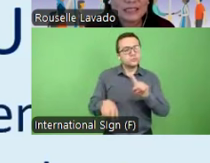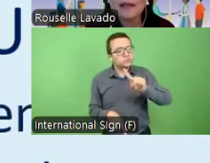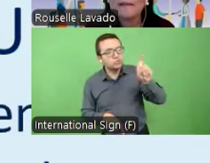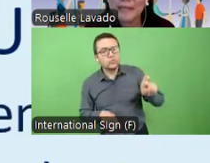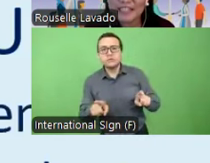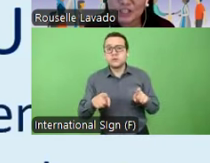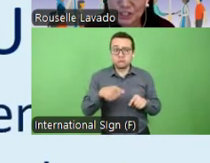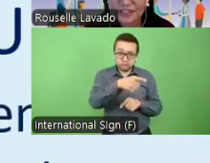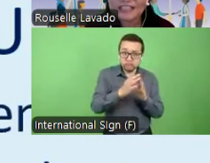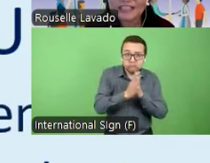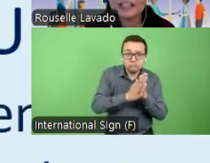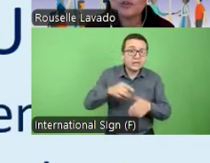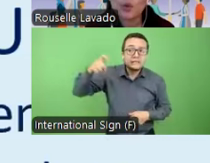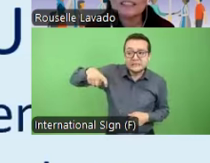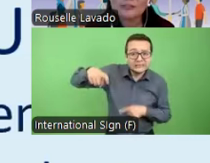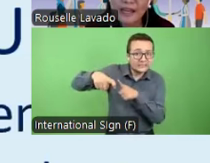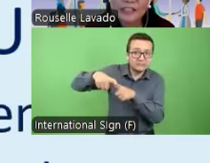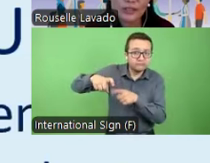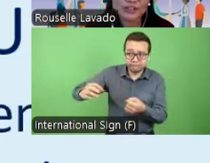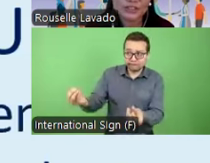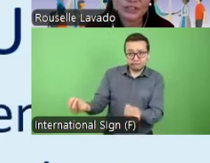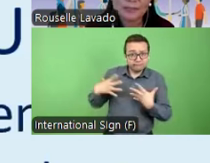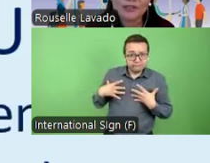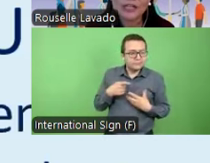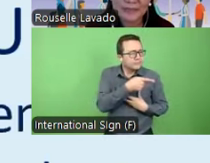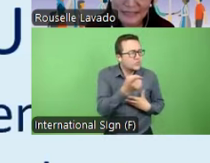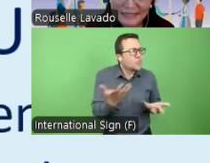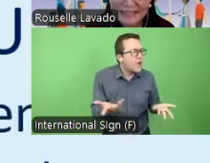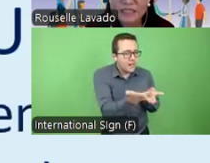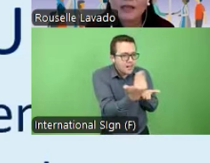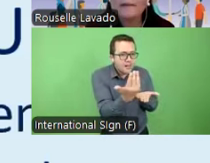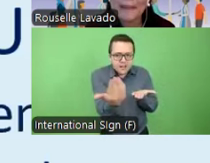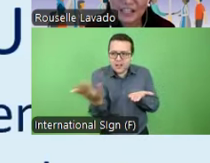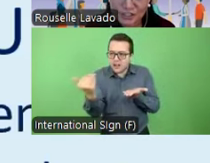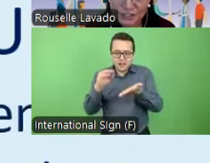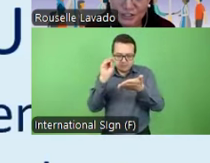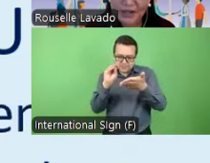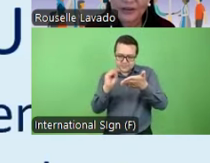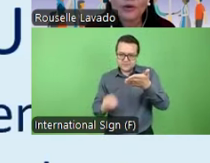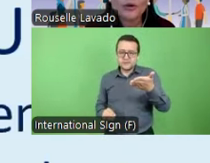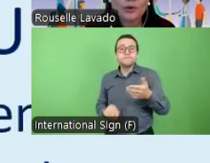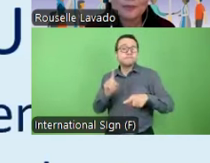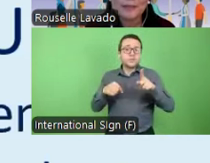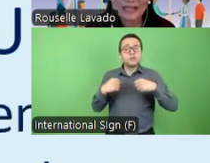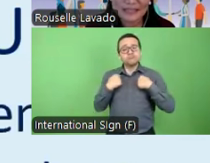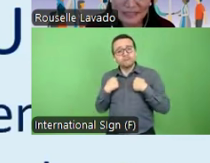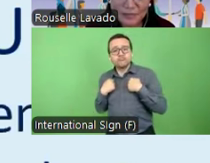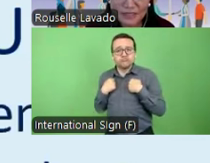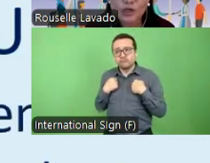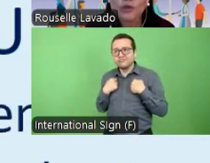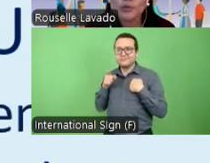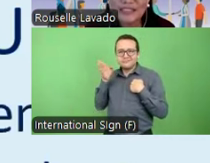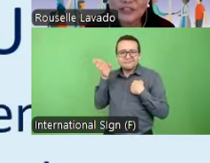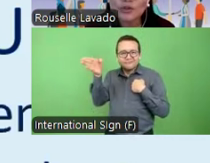instruments. Many surveys fail to ask the right questions about unmet needs, barriers to care, or coping